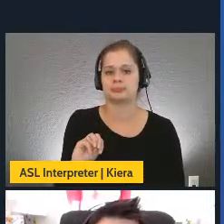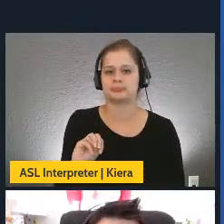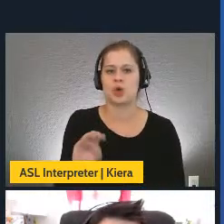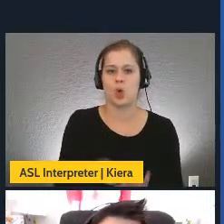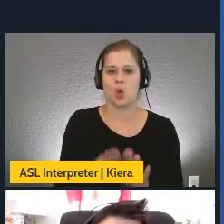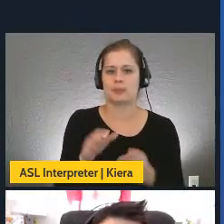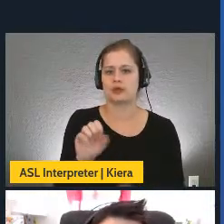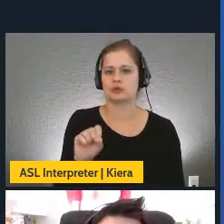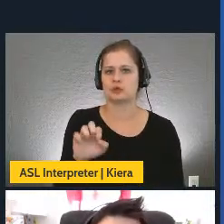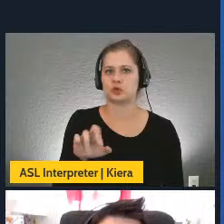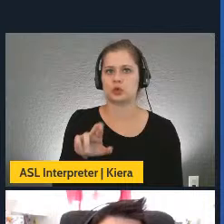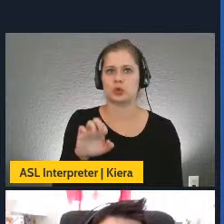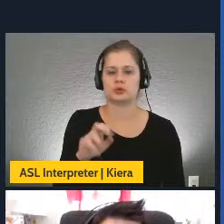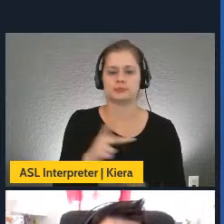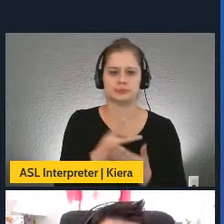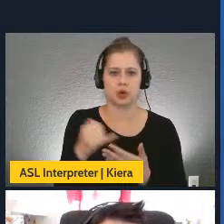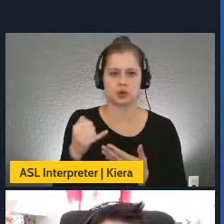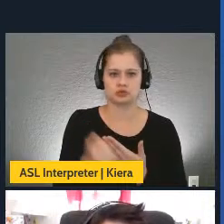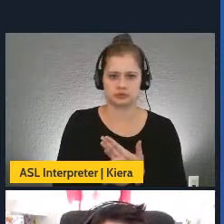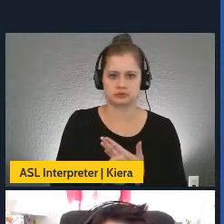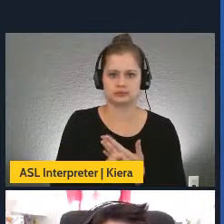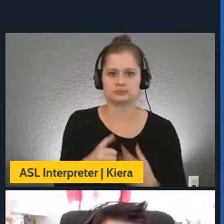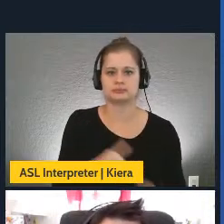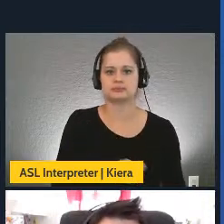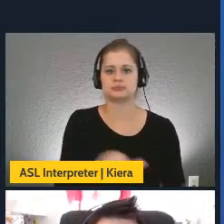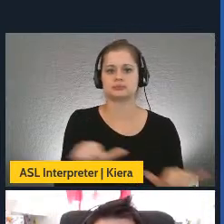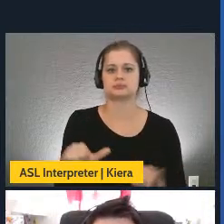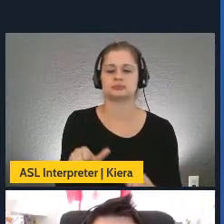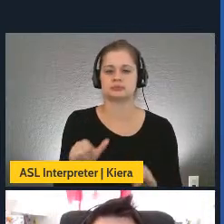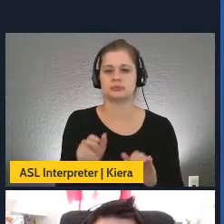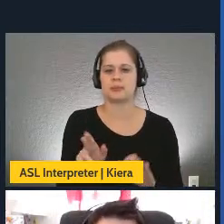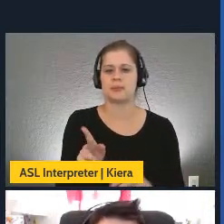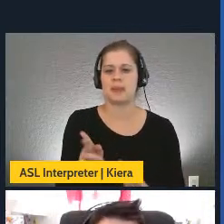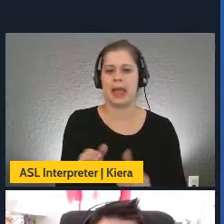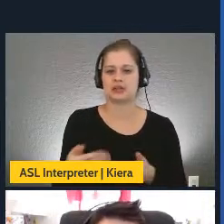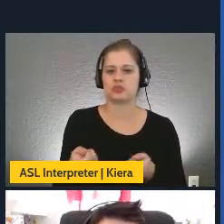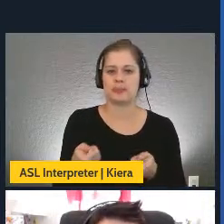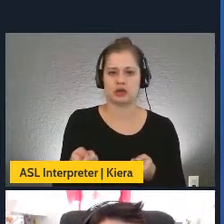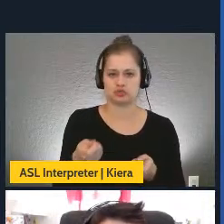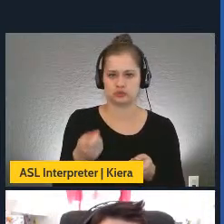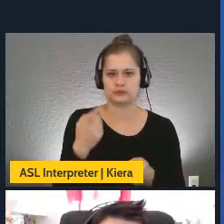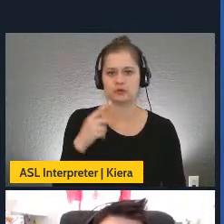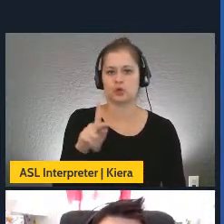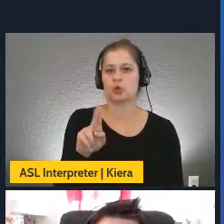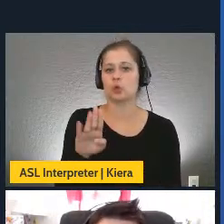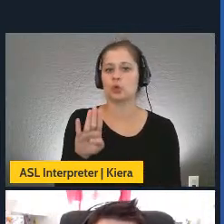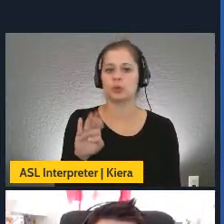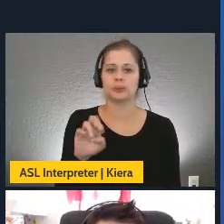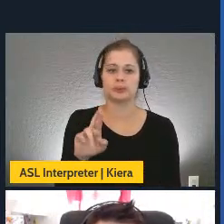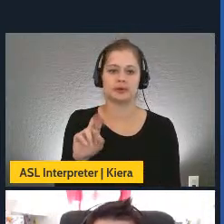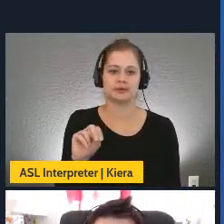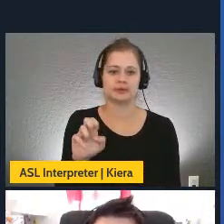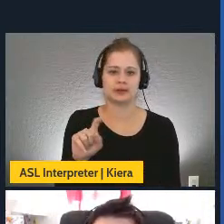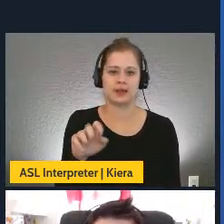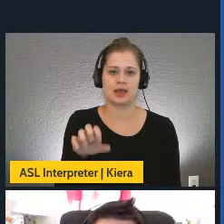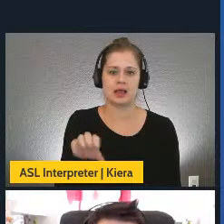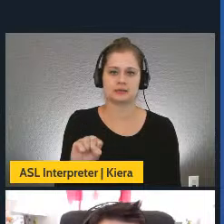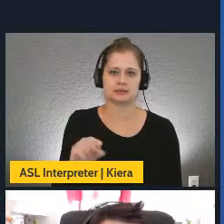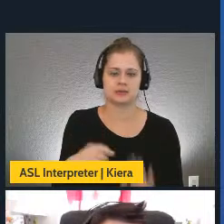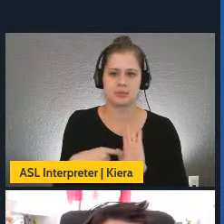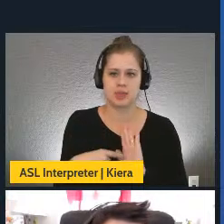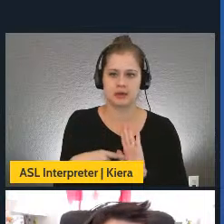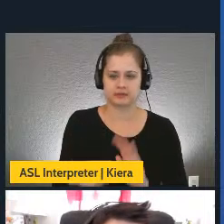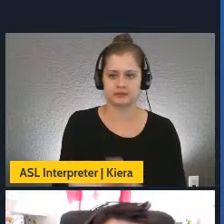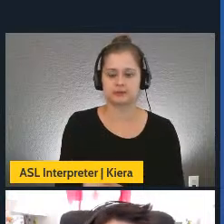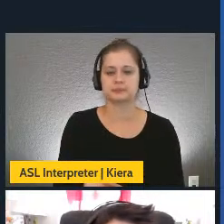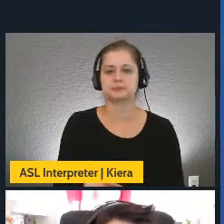and it's the standard package manager for Kubernetes manifests. It allows to create common templates, which are called charts, and distribute